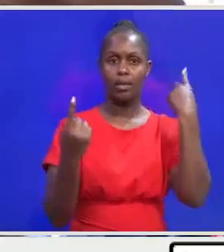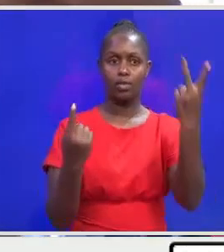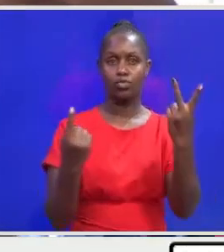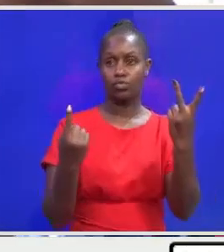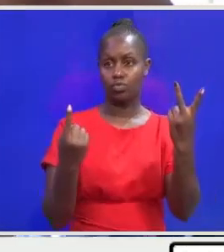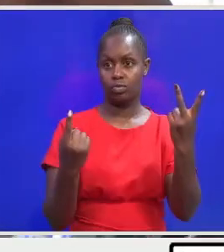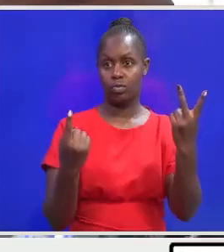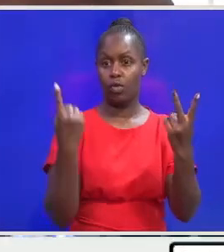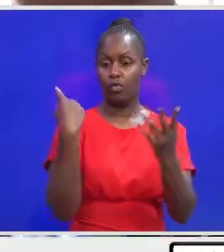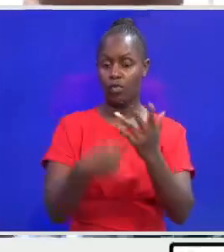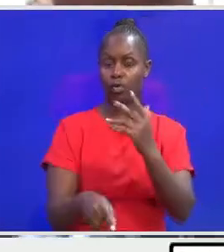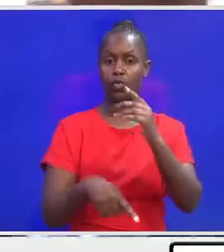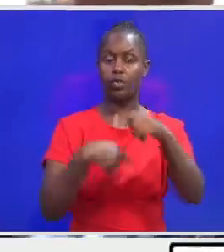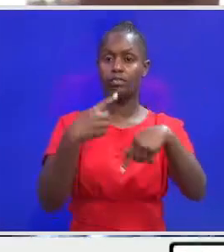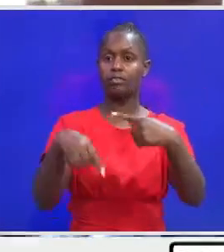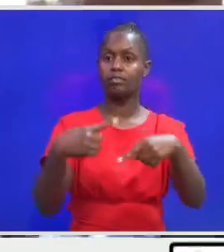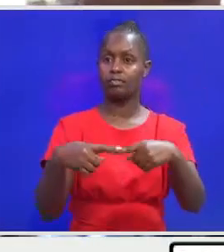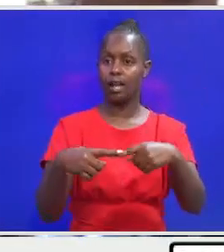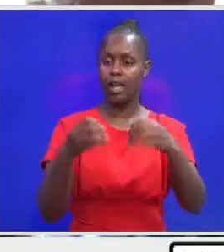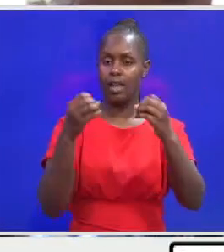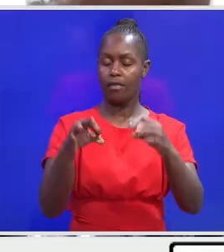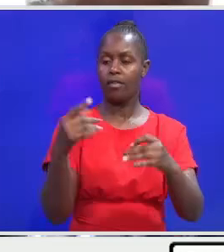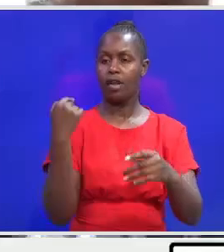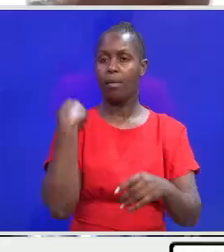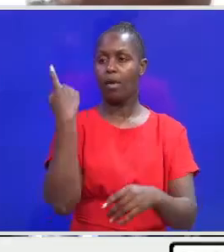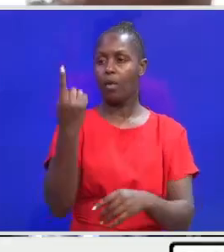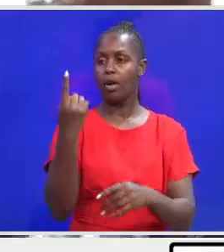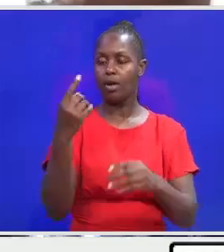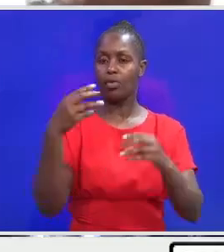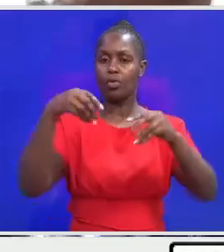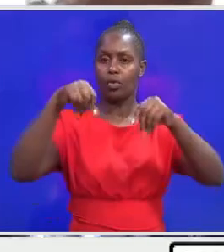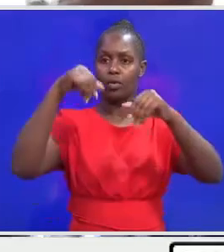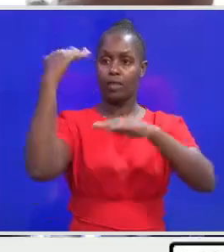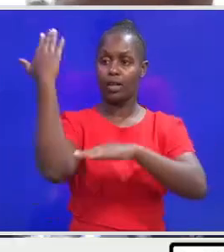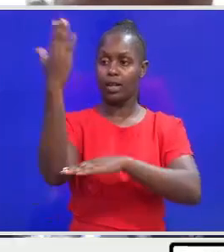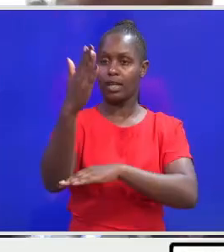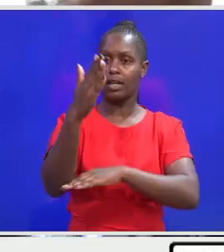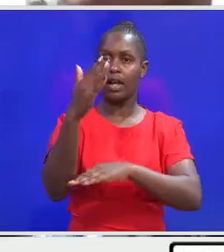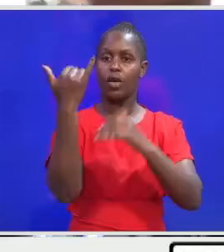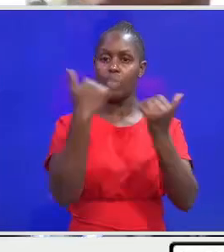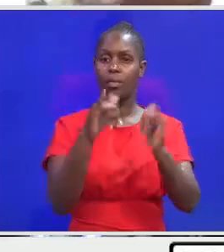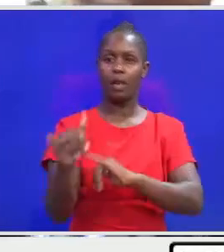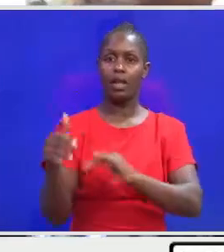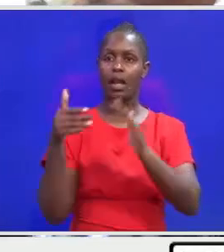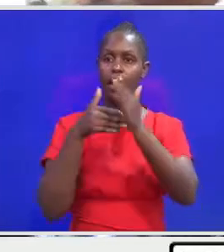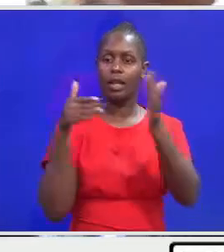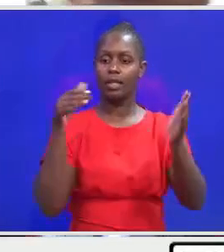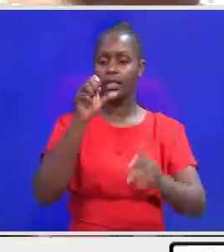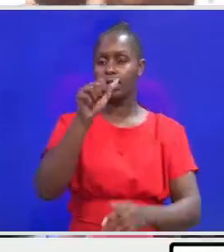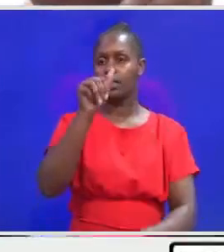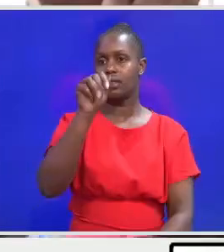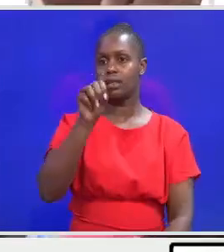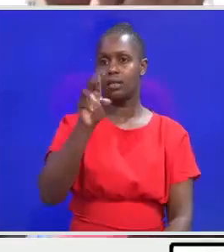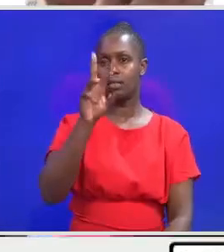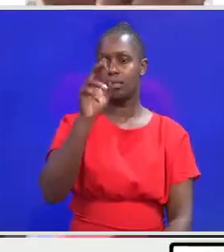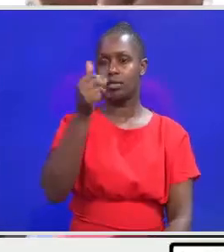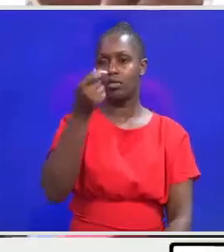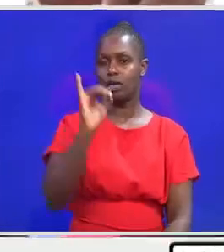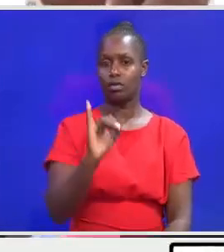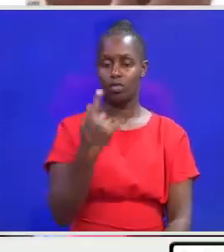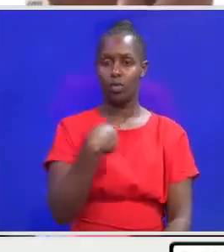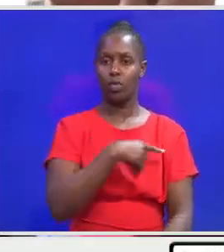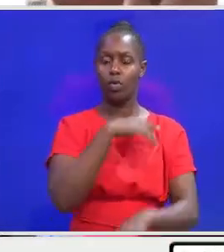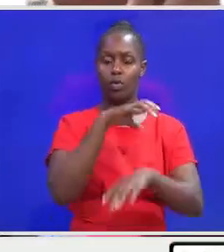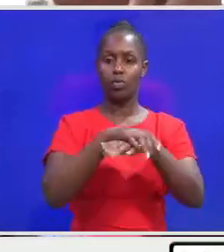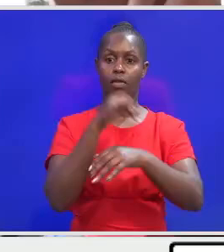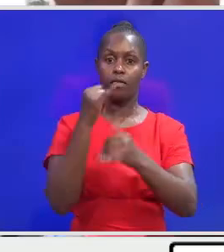on. So we were number one at the series, so we qualified direct and played against the Samurai United. We've gone to the final.